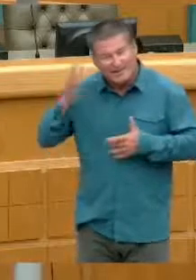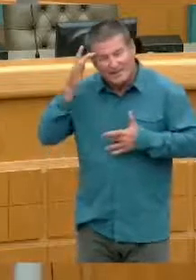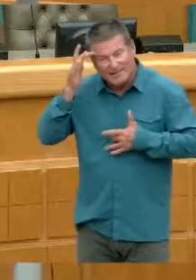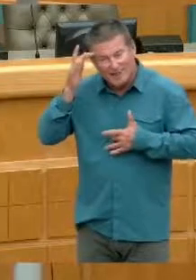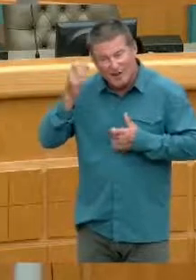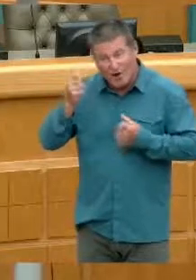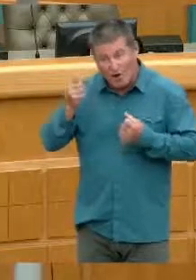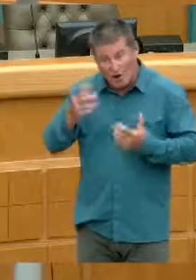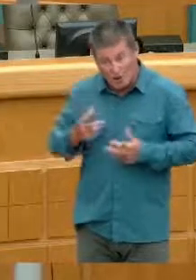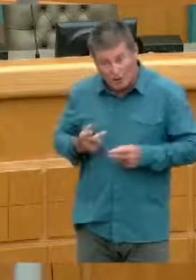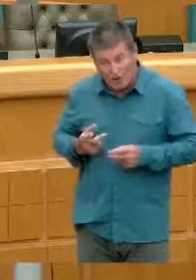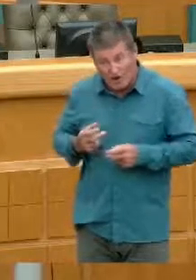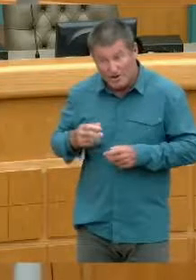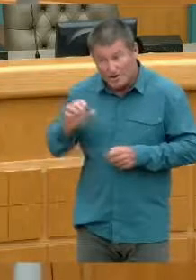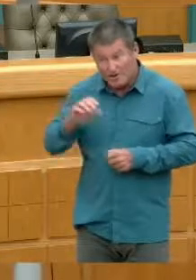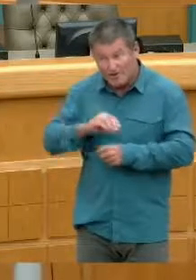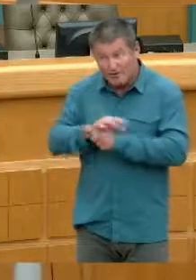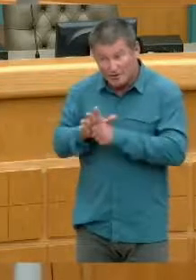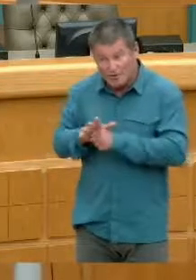more severe effects of